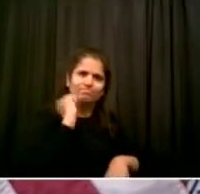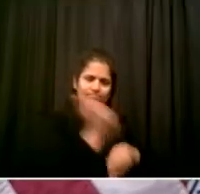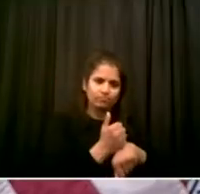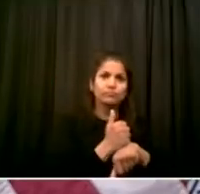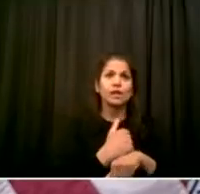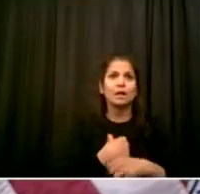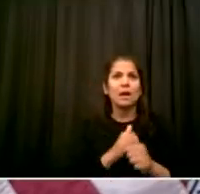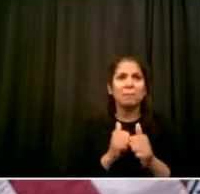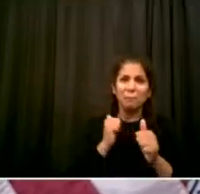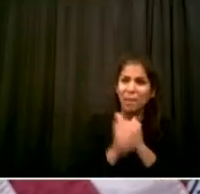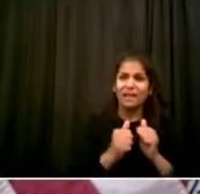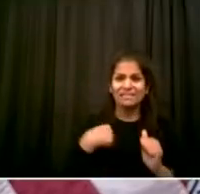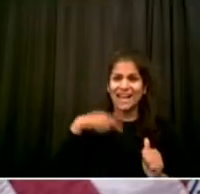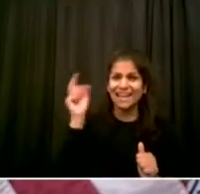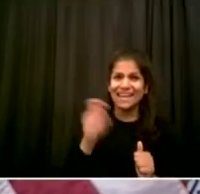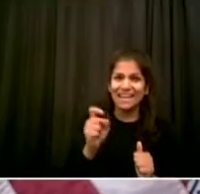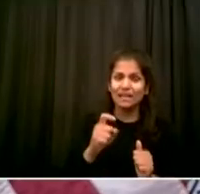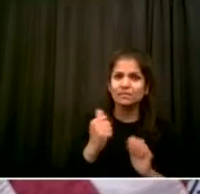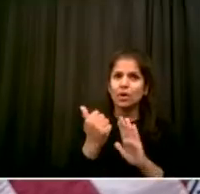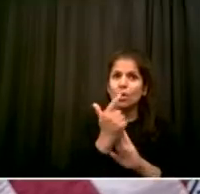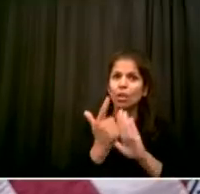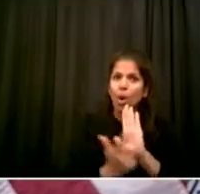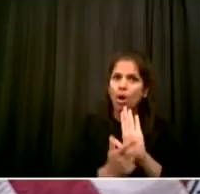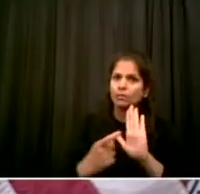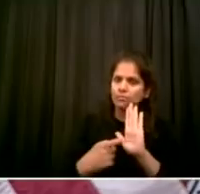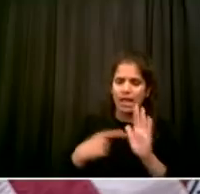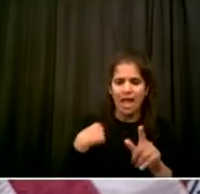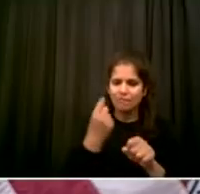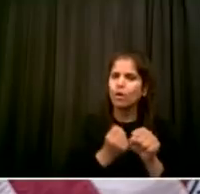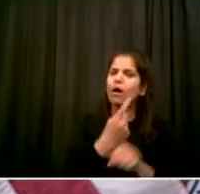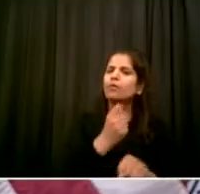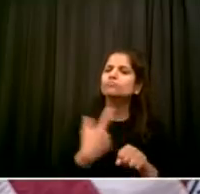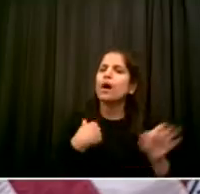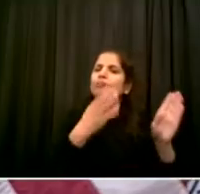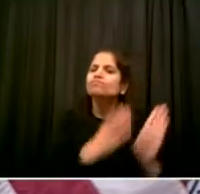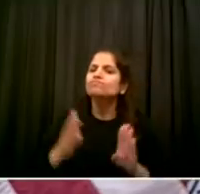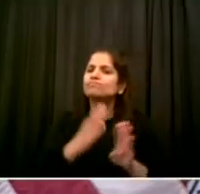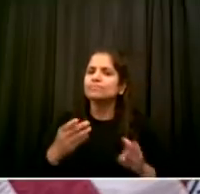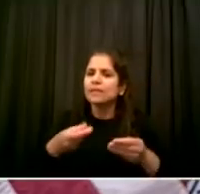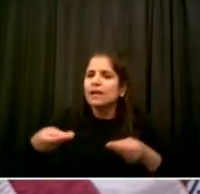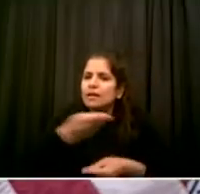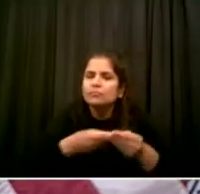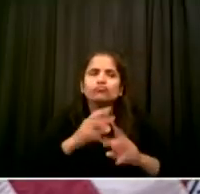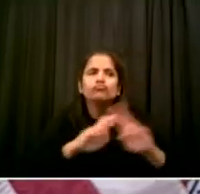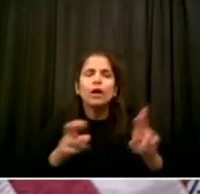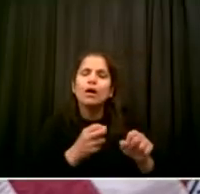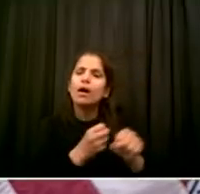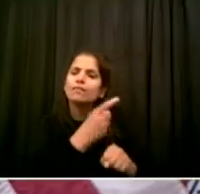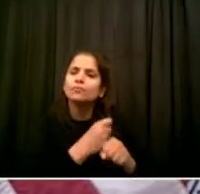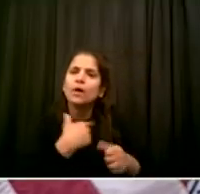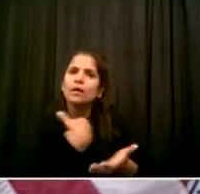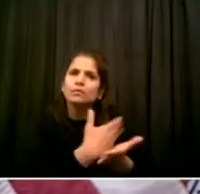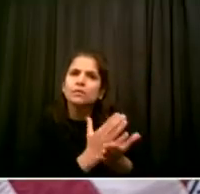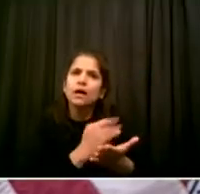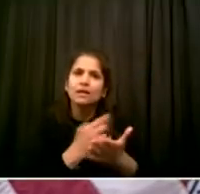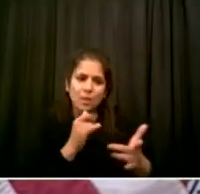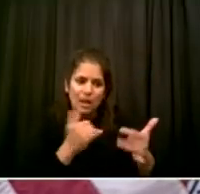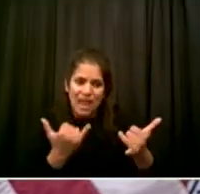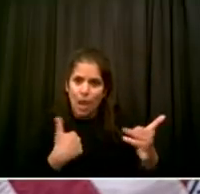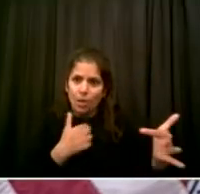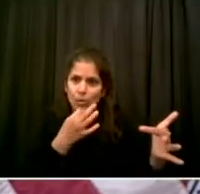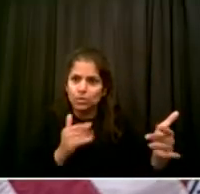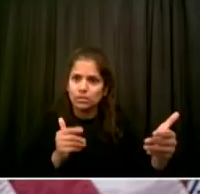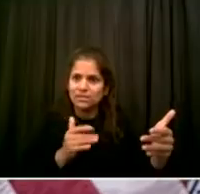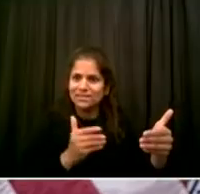New York to give us a fallback, to give us a safety net, and that is borrowing authority. It's not something we want